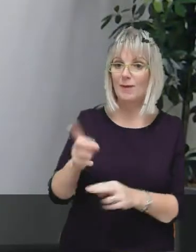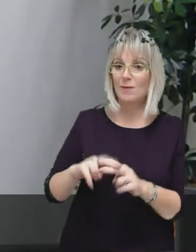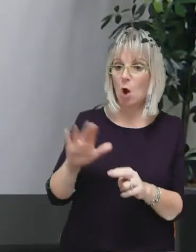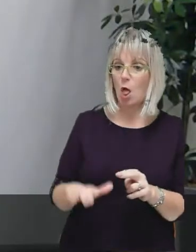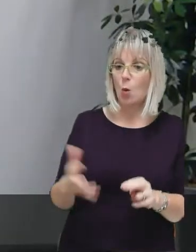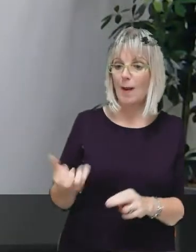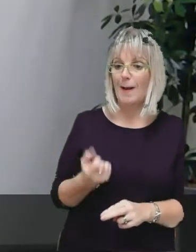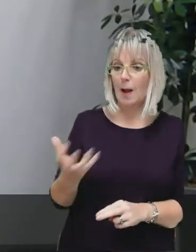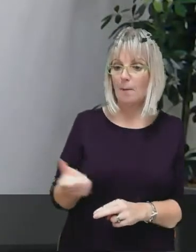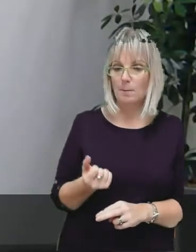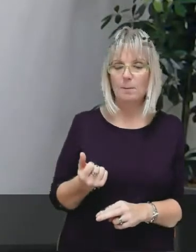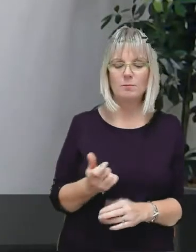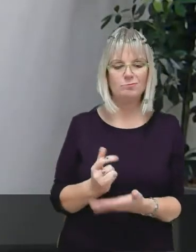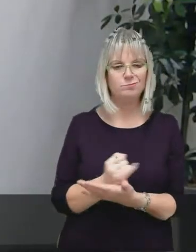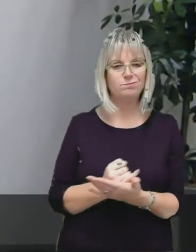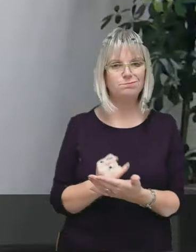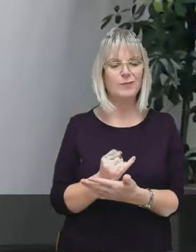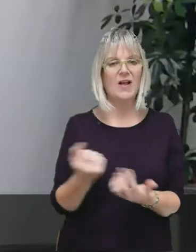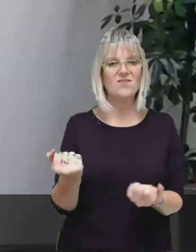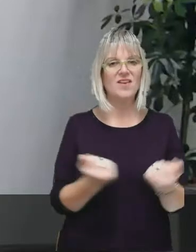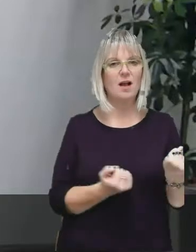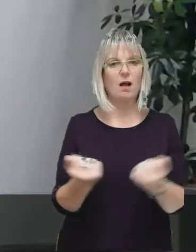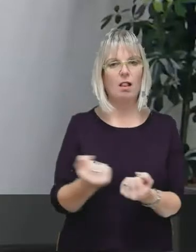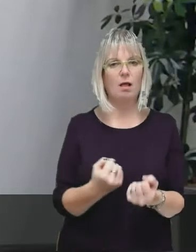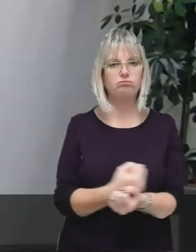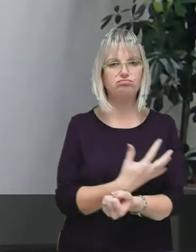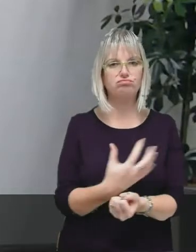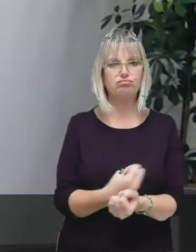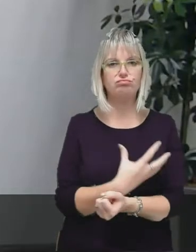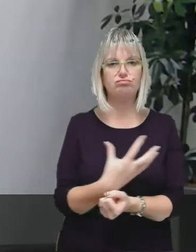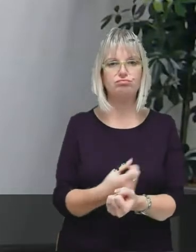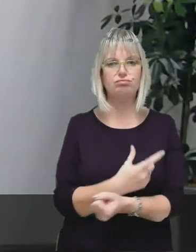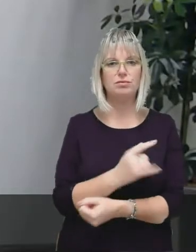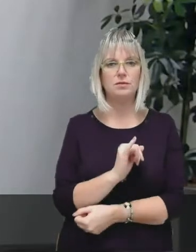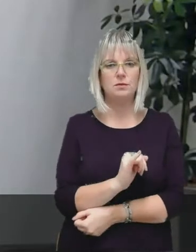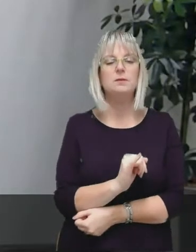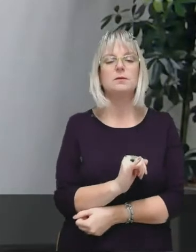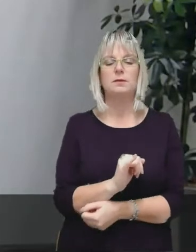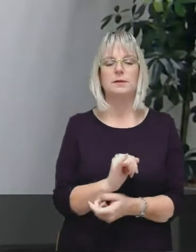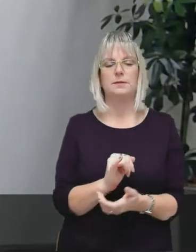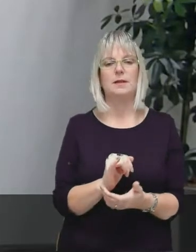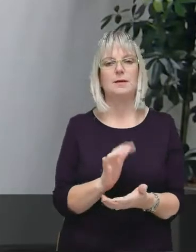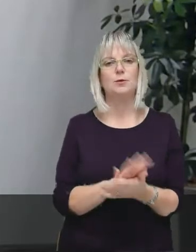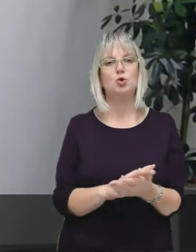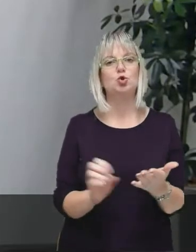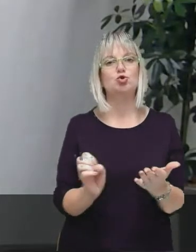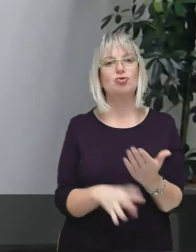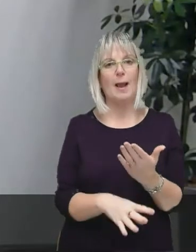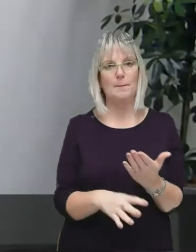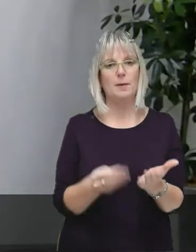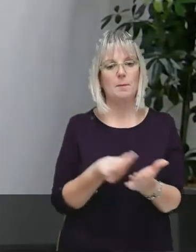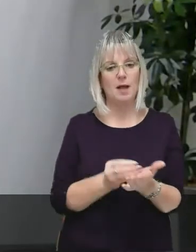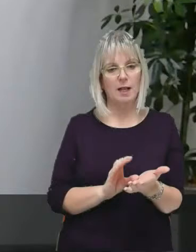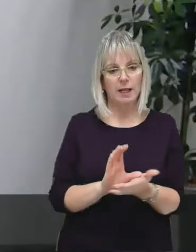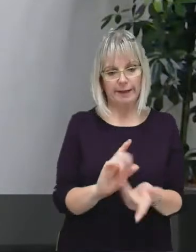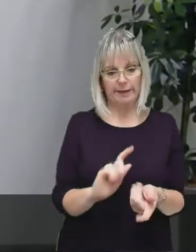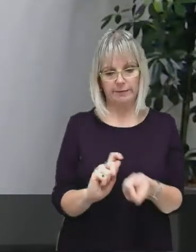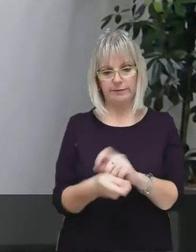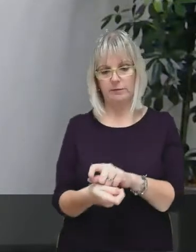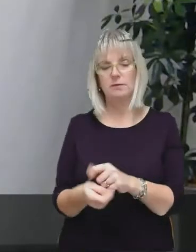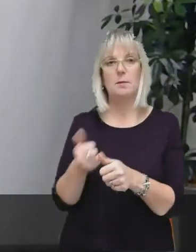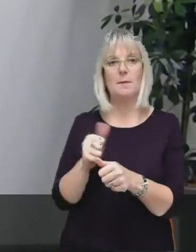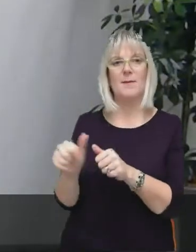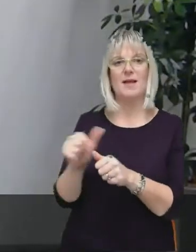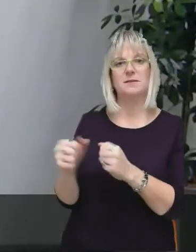vehicles to vehicles that are ultra low emission zone compliant. The bad news is we've not managed to persuade the